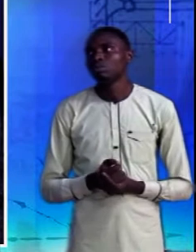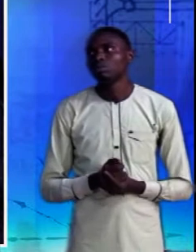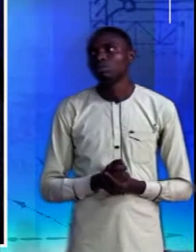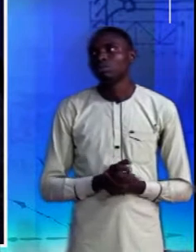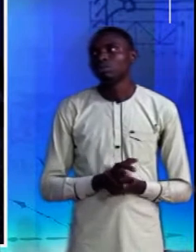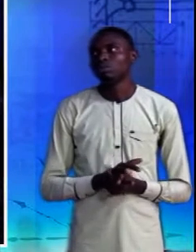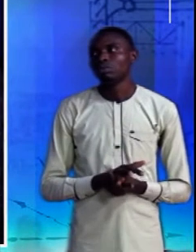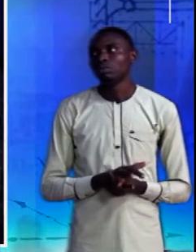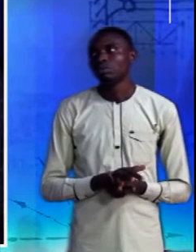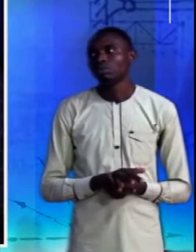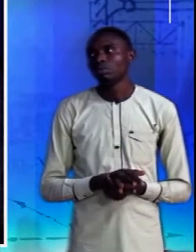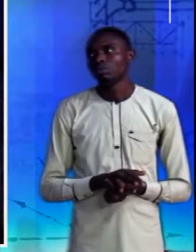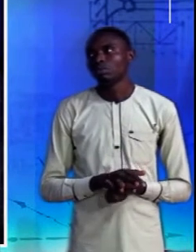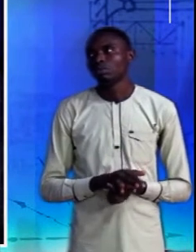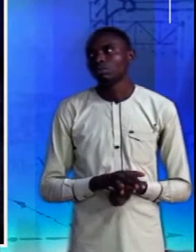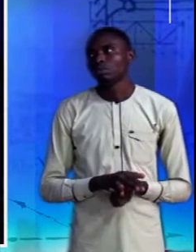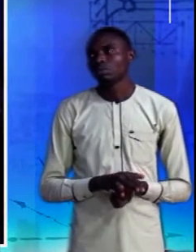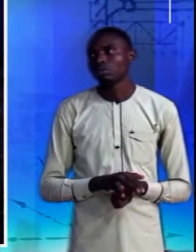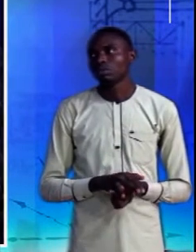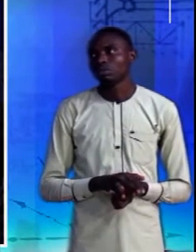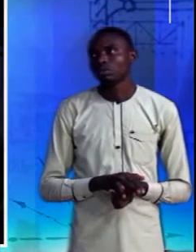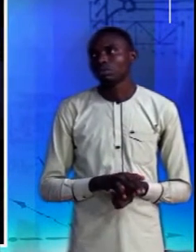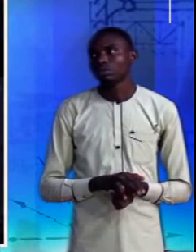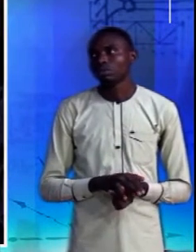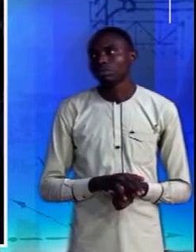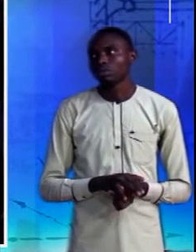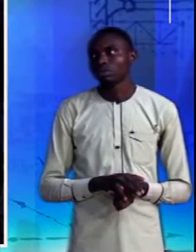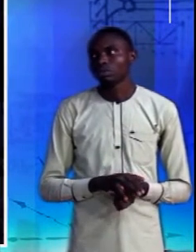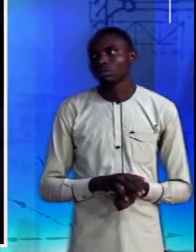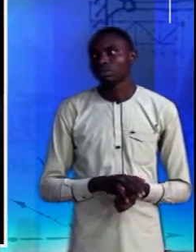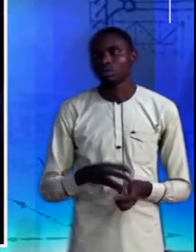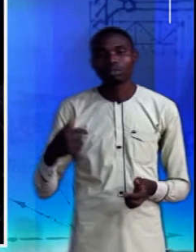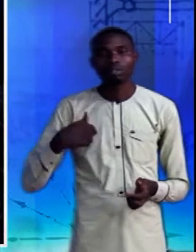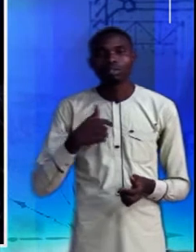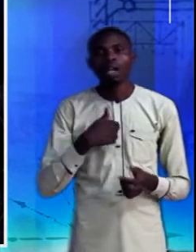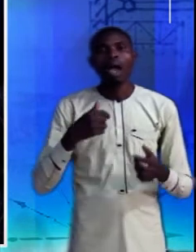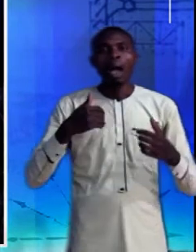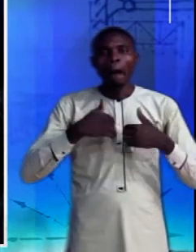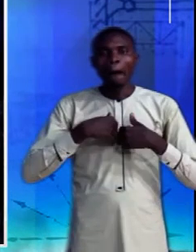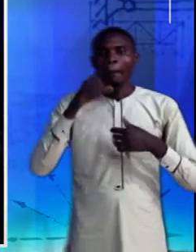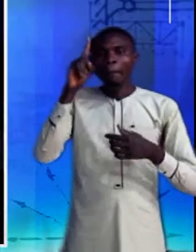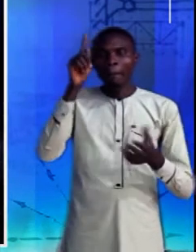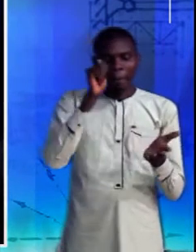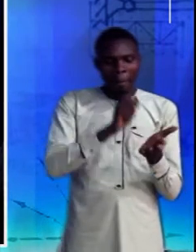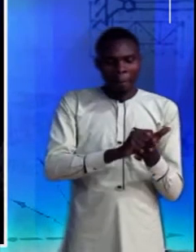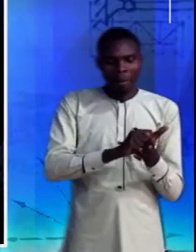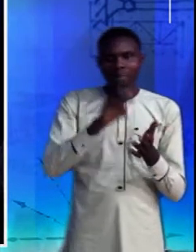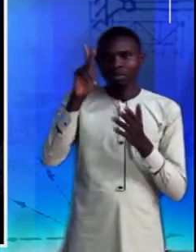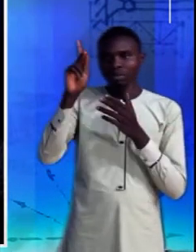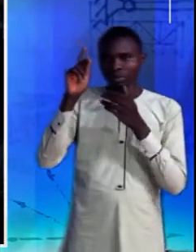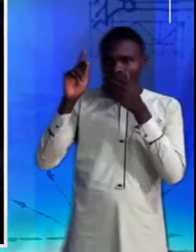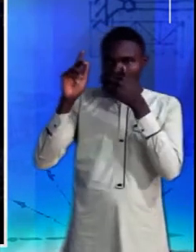6 times 5. 6 times 5 is 30. 30 plus 1. Am I correct?